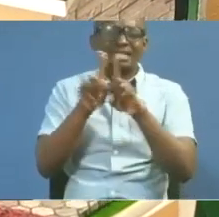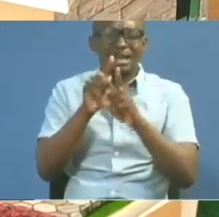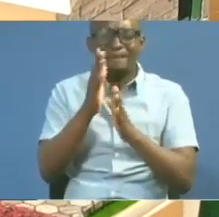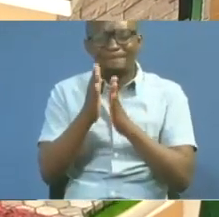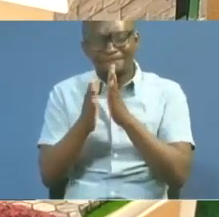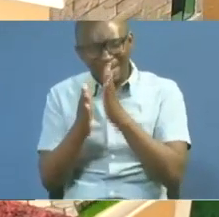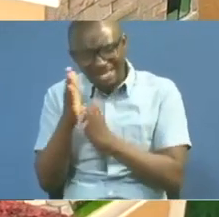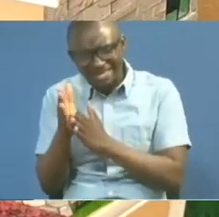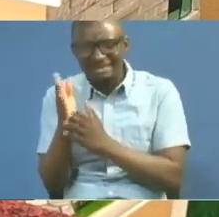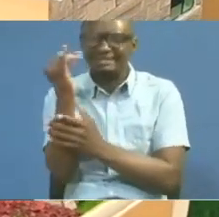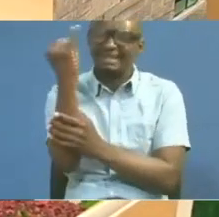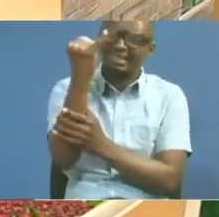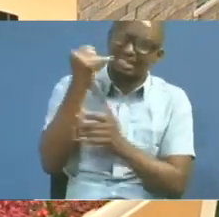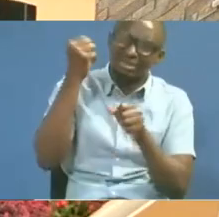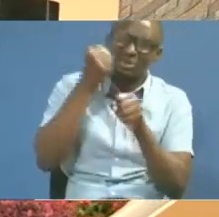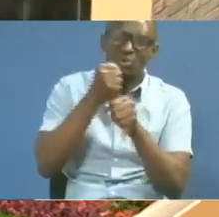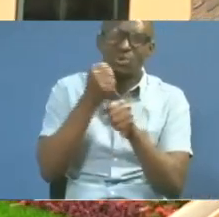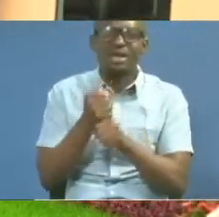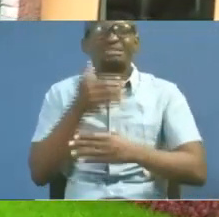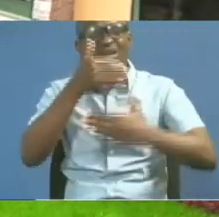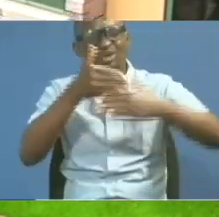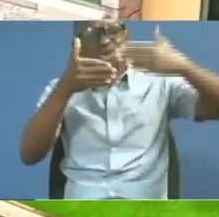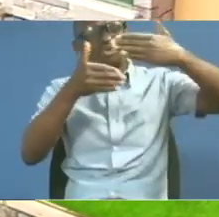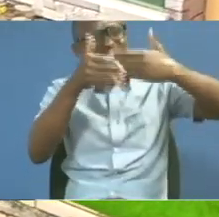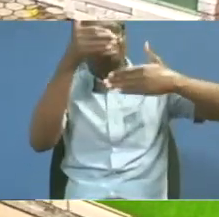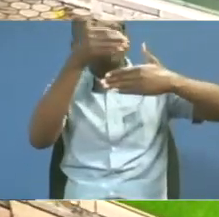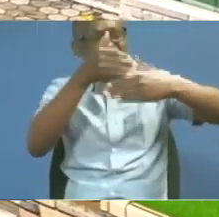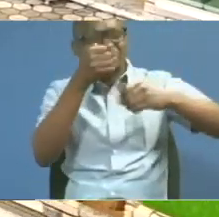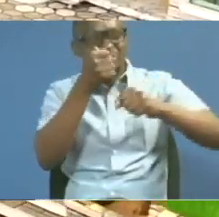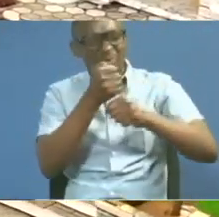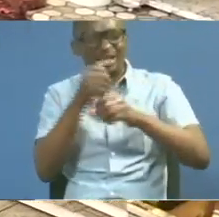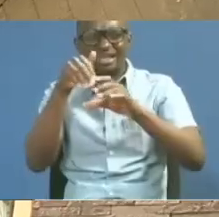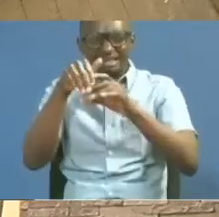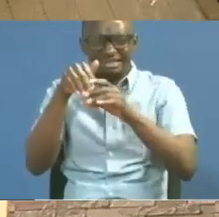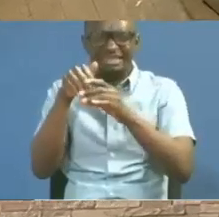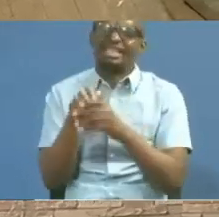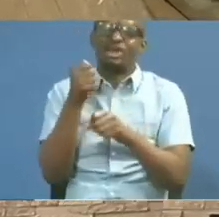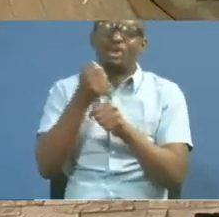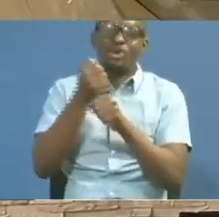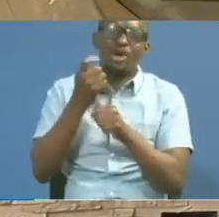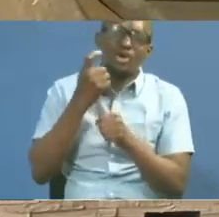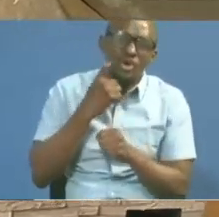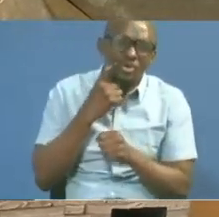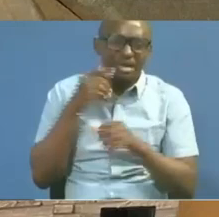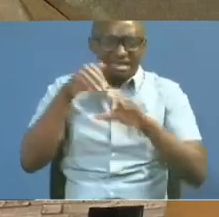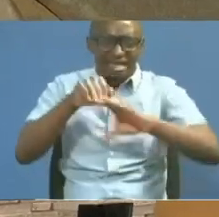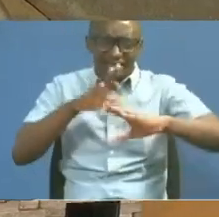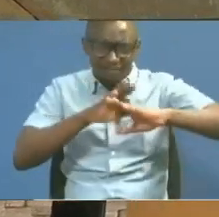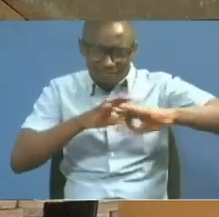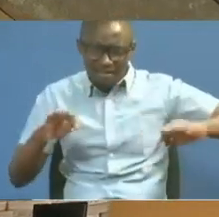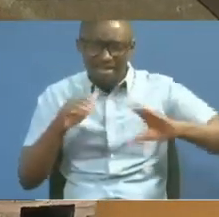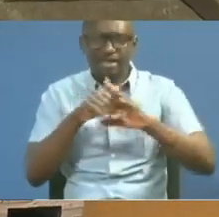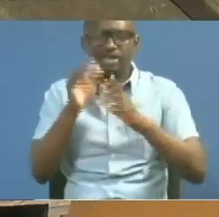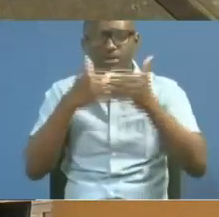do a lot of architectural work. You do a lot of construction work in the workshops, in the